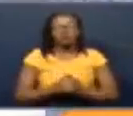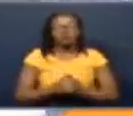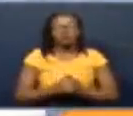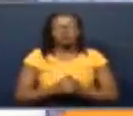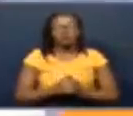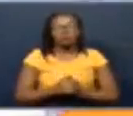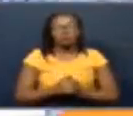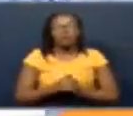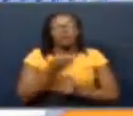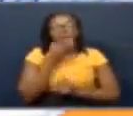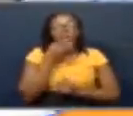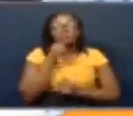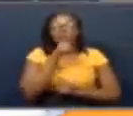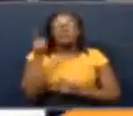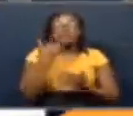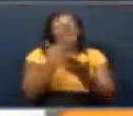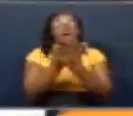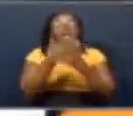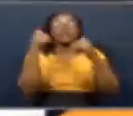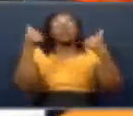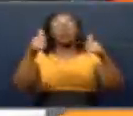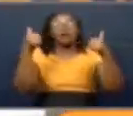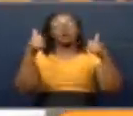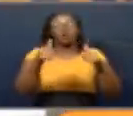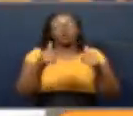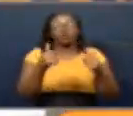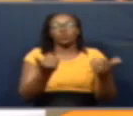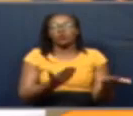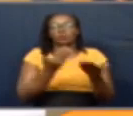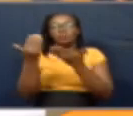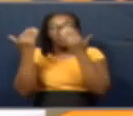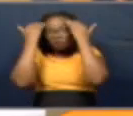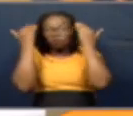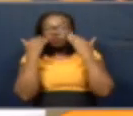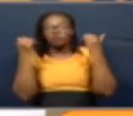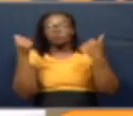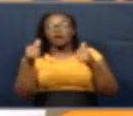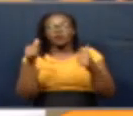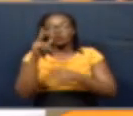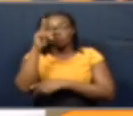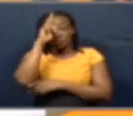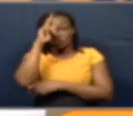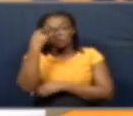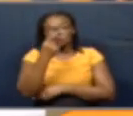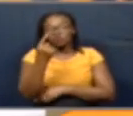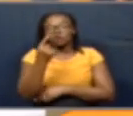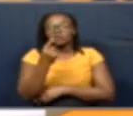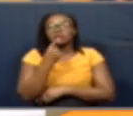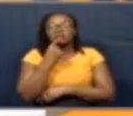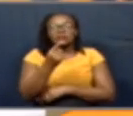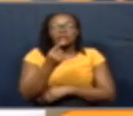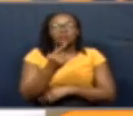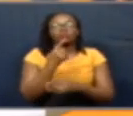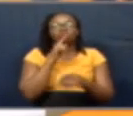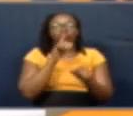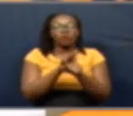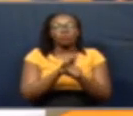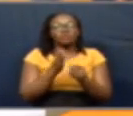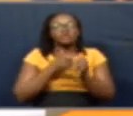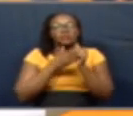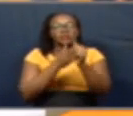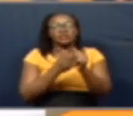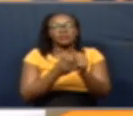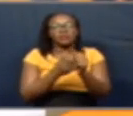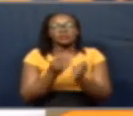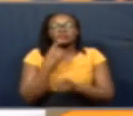None of these men have been arrested and brought to book, the police only indicating promising leads. They went ahead and offered a total